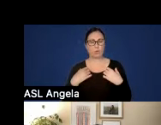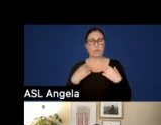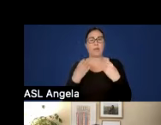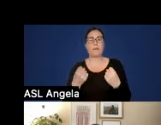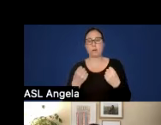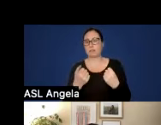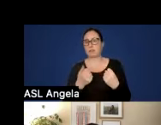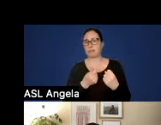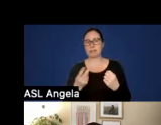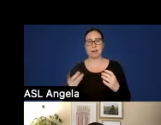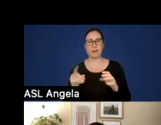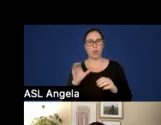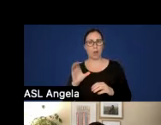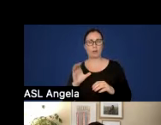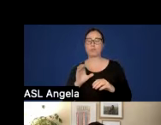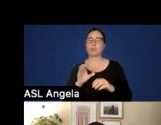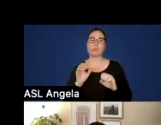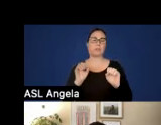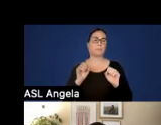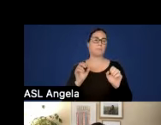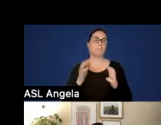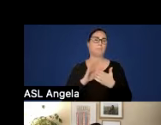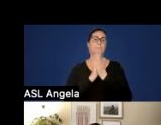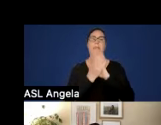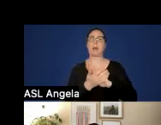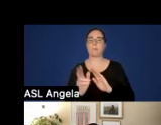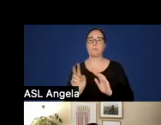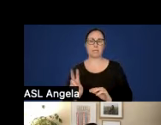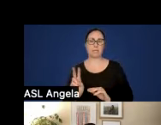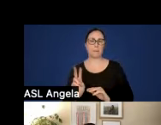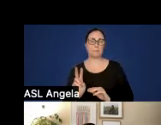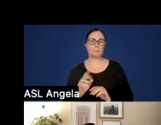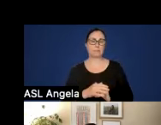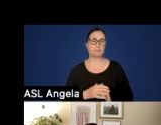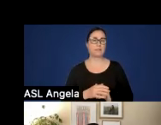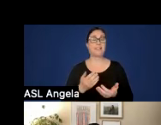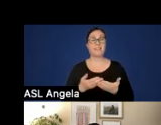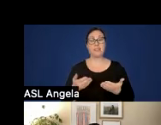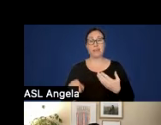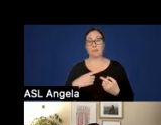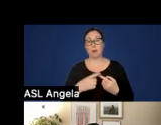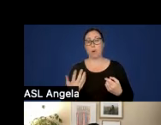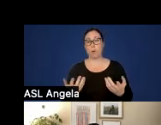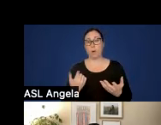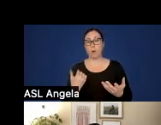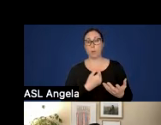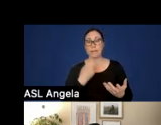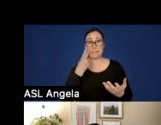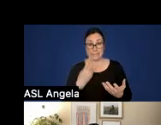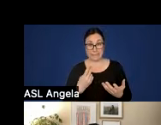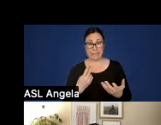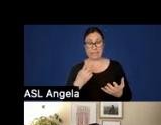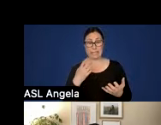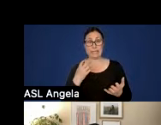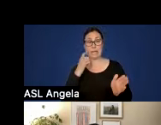who will become victims that we may never know about. I think about what we see now, what we observe now, say